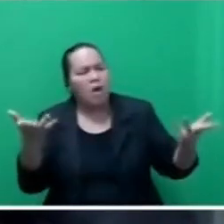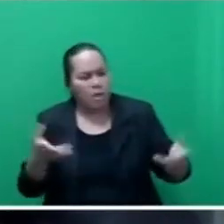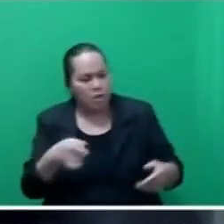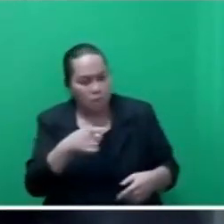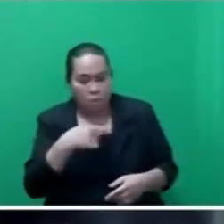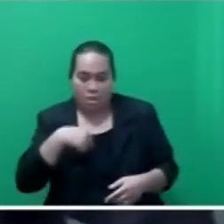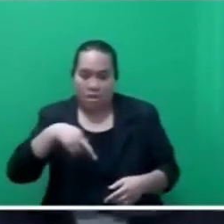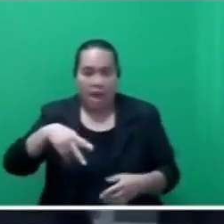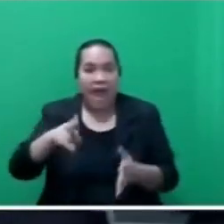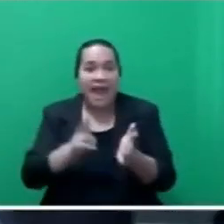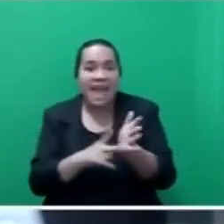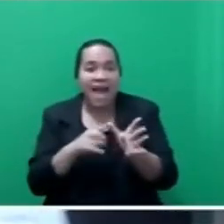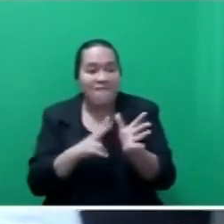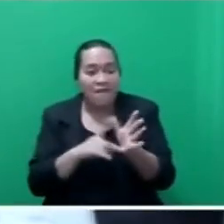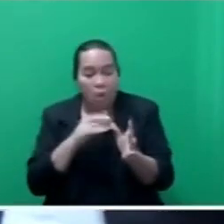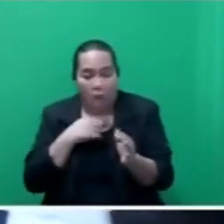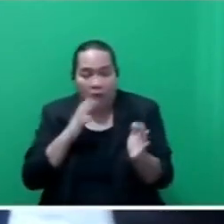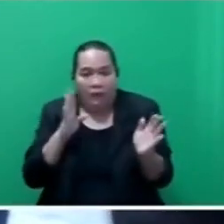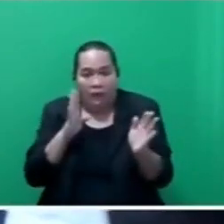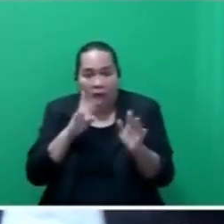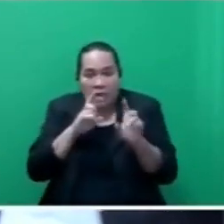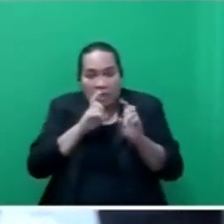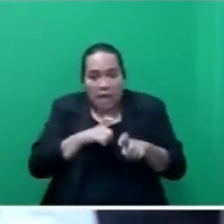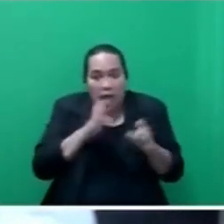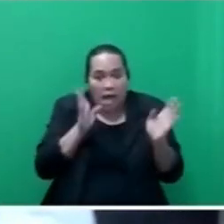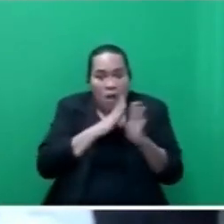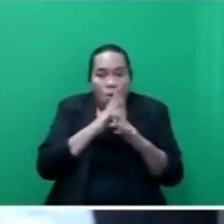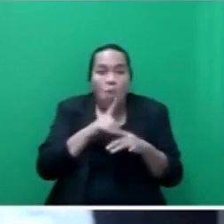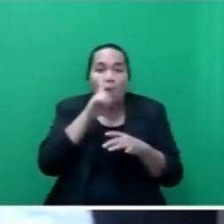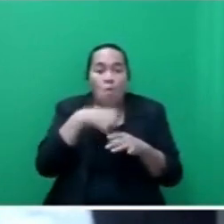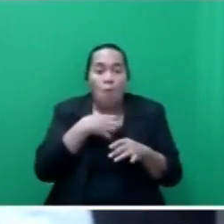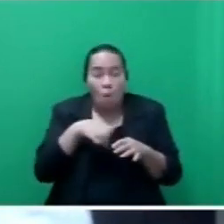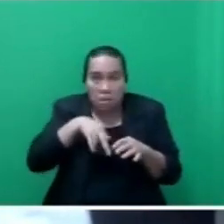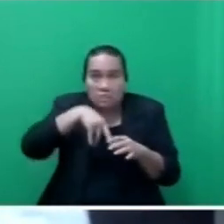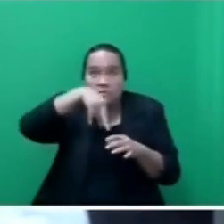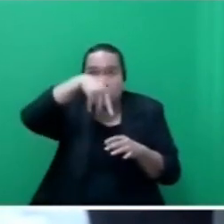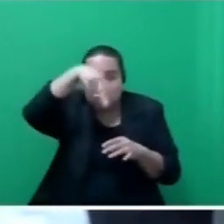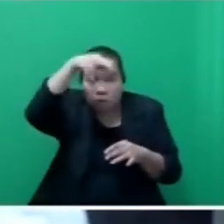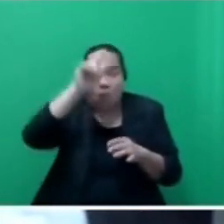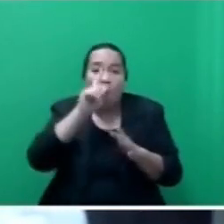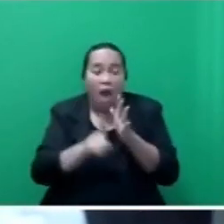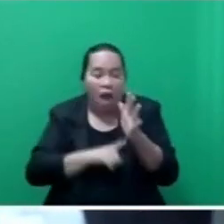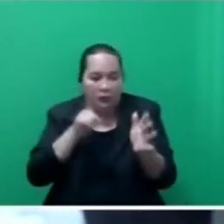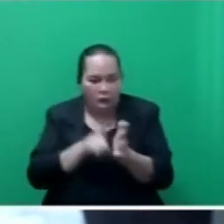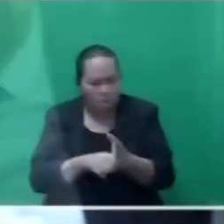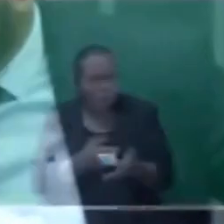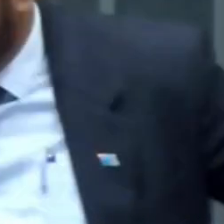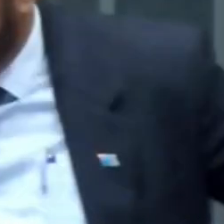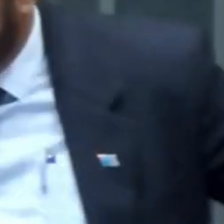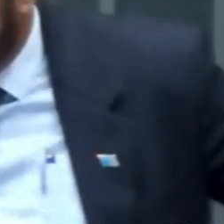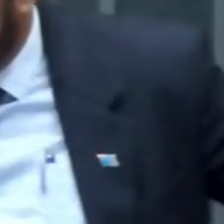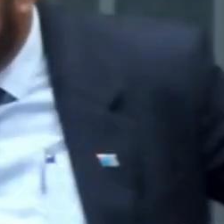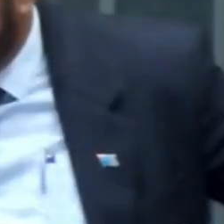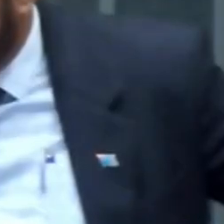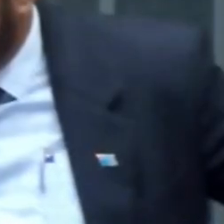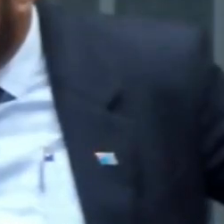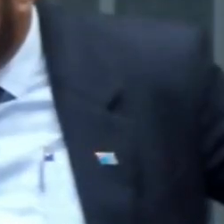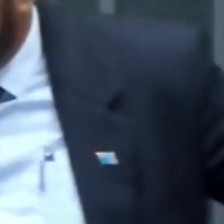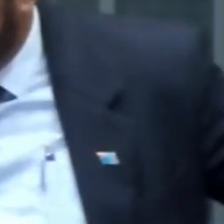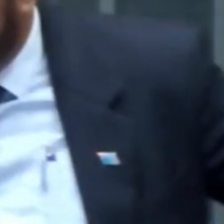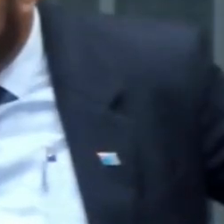called Nabawai. We hiked for more than an hour. Where were you? Never saw any of you. So why you make those